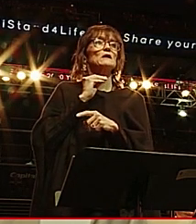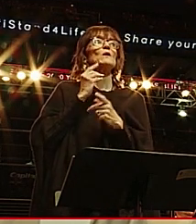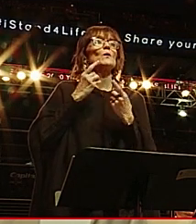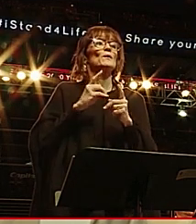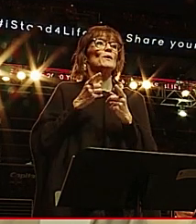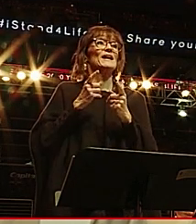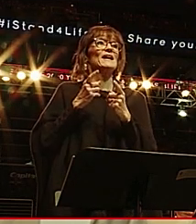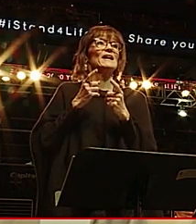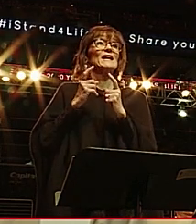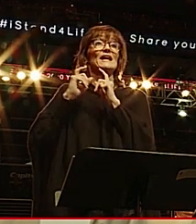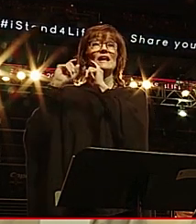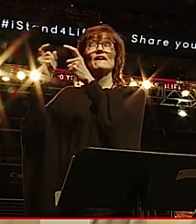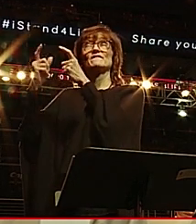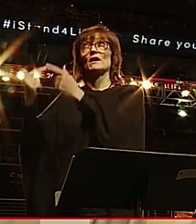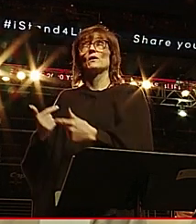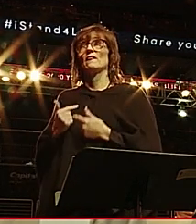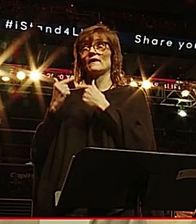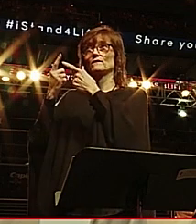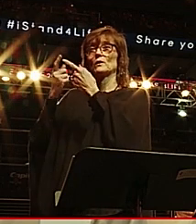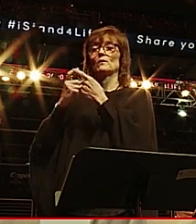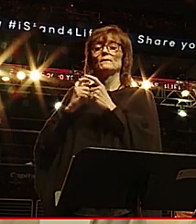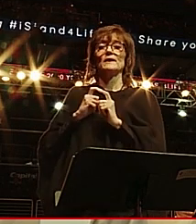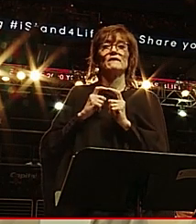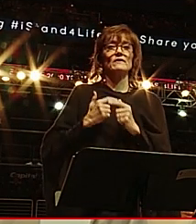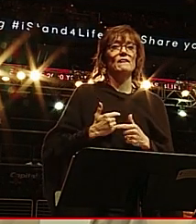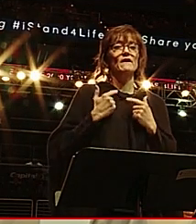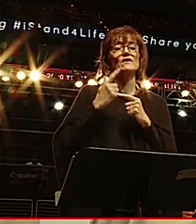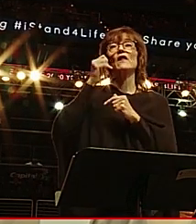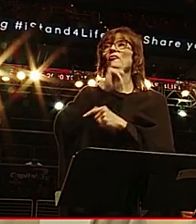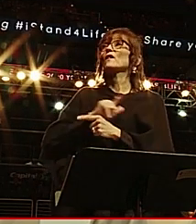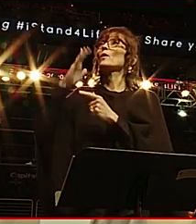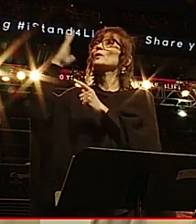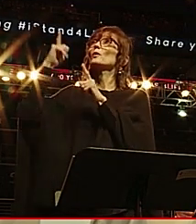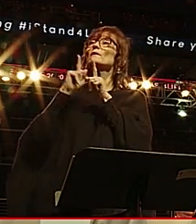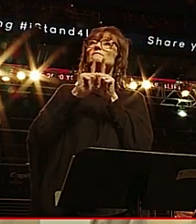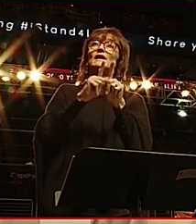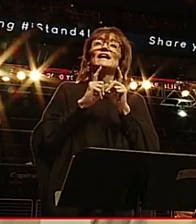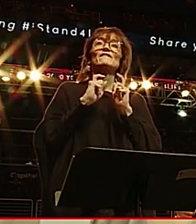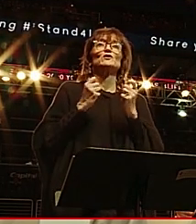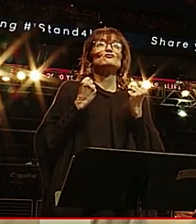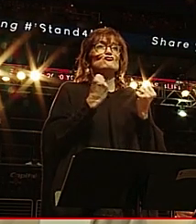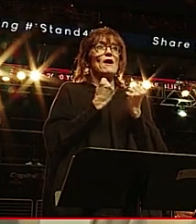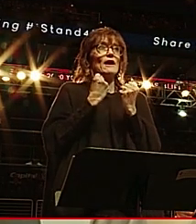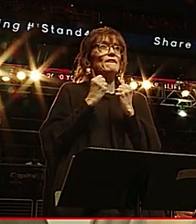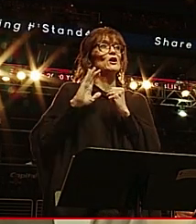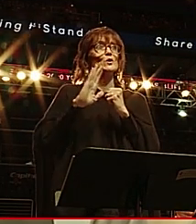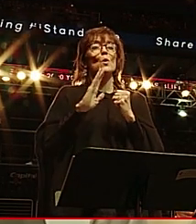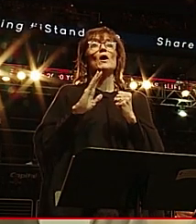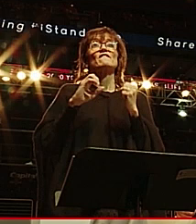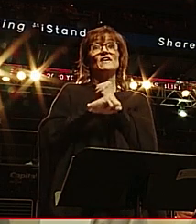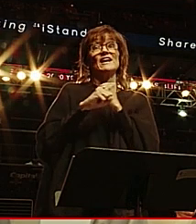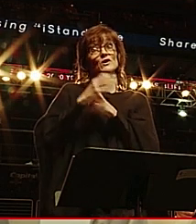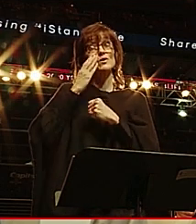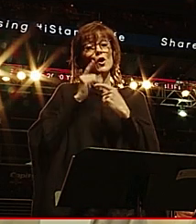life. The Lord will accompany you on your journey back and strengthen you in your fight. Your enemy, the devil, will be waiting for